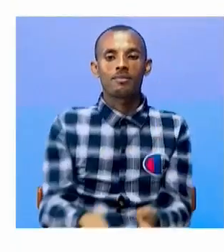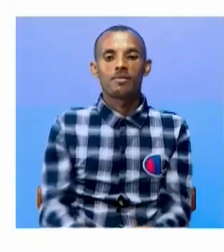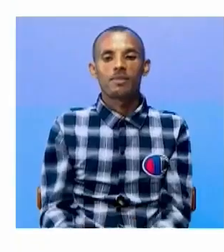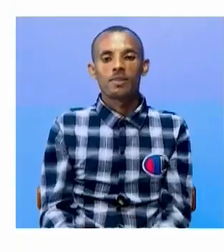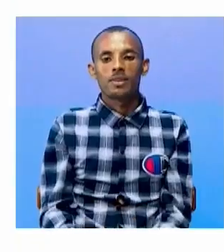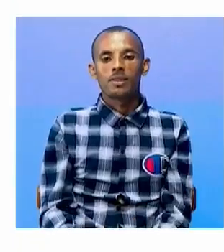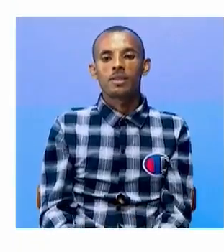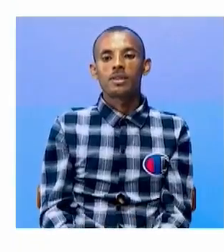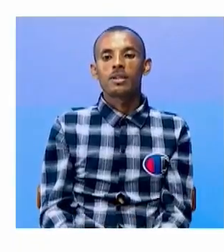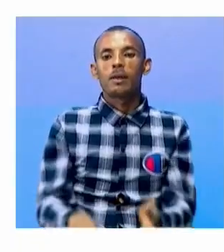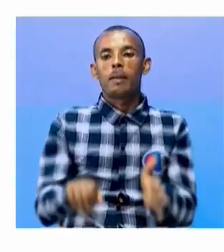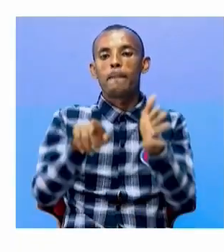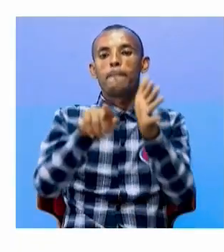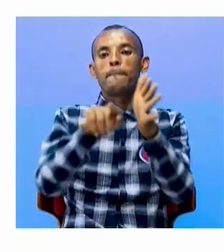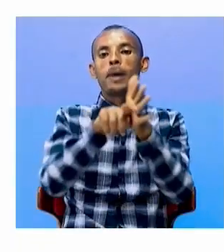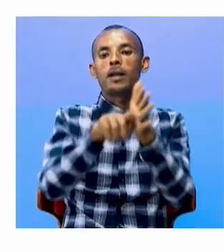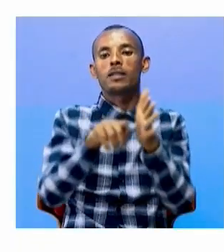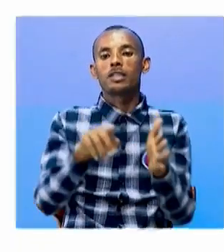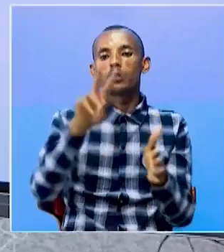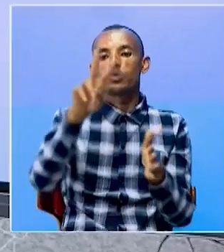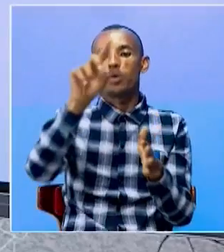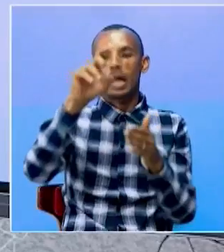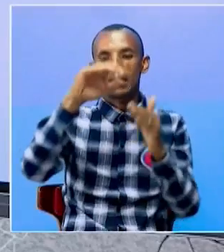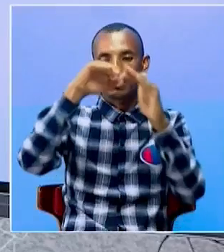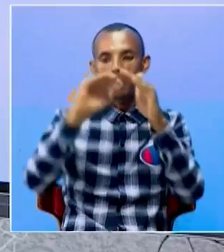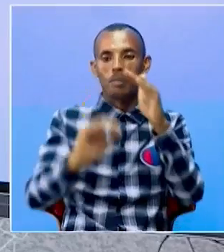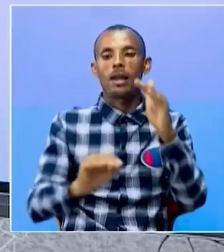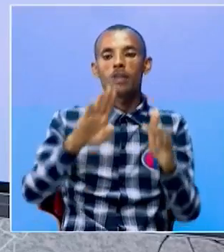it becomes minus 4x.